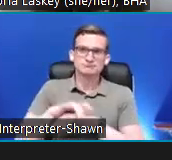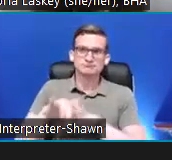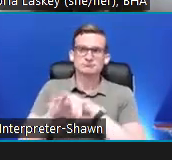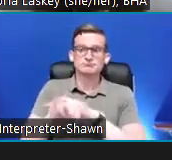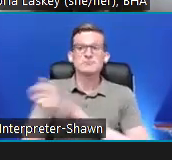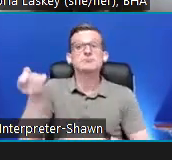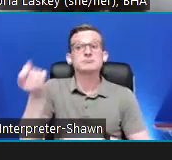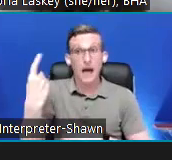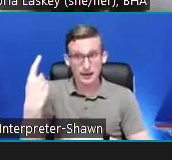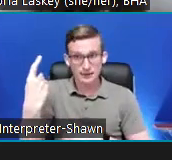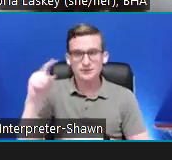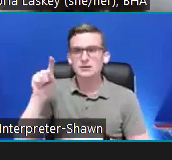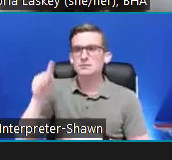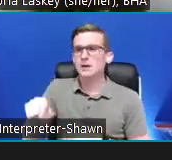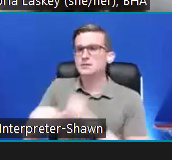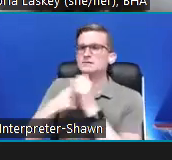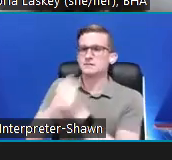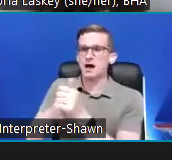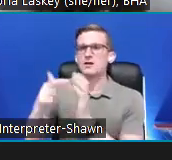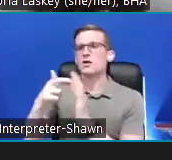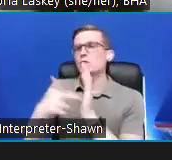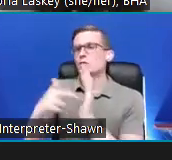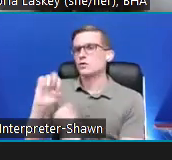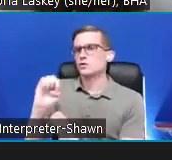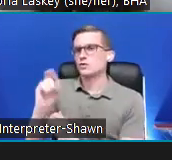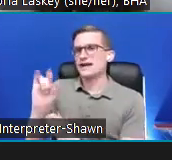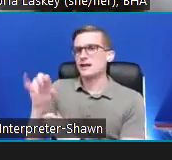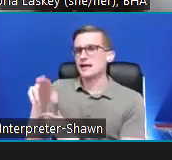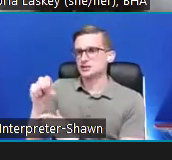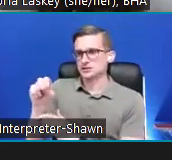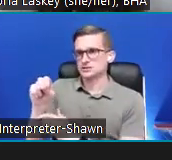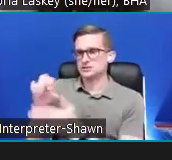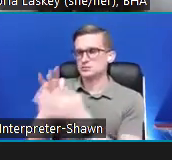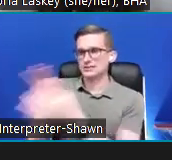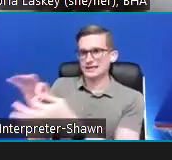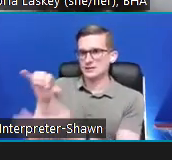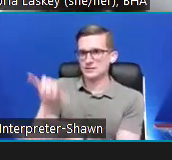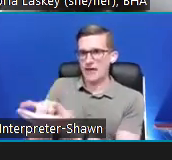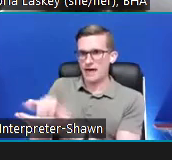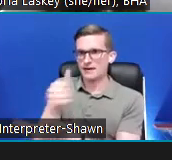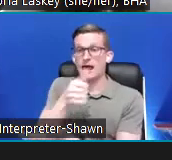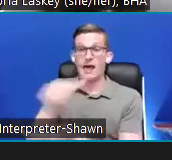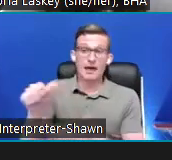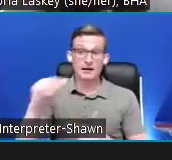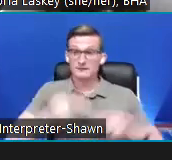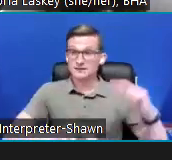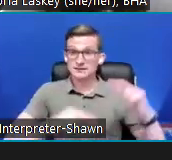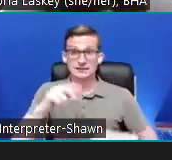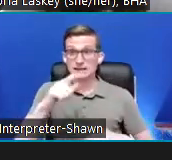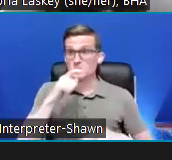to that effect. I would say that any facility that does or doesn't, for that matter, needs